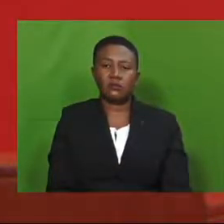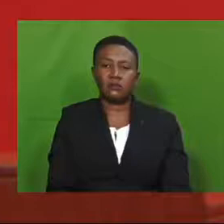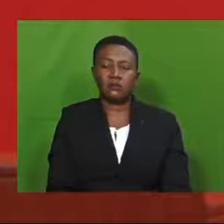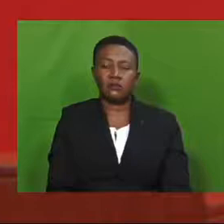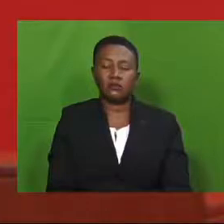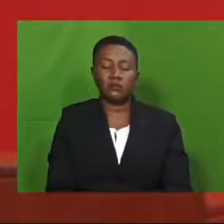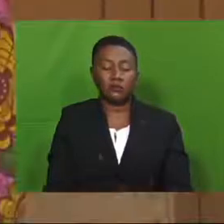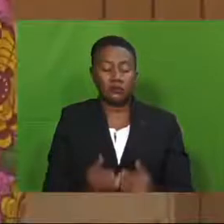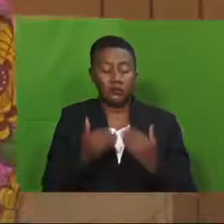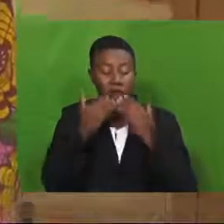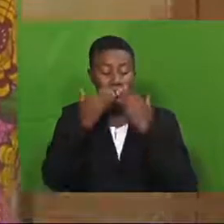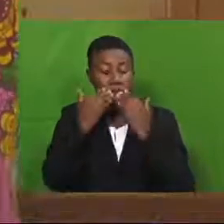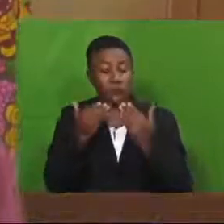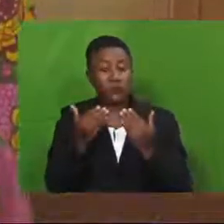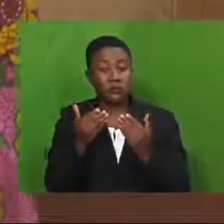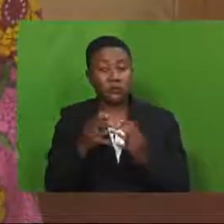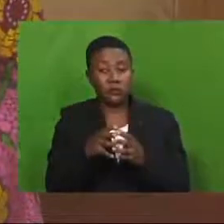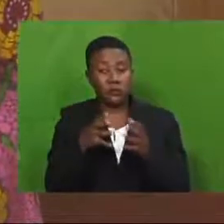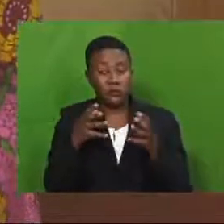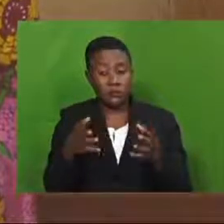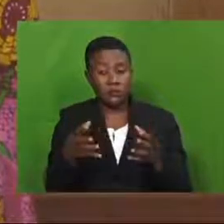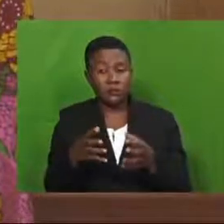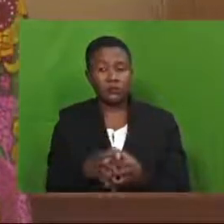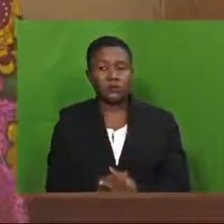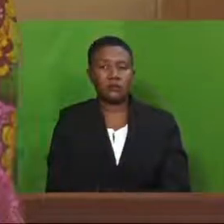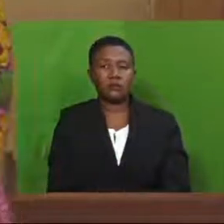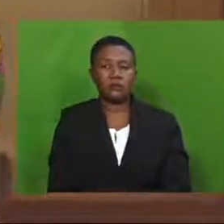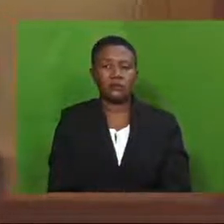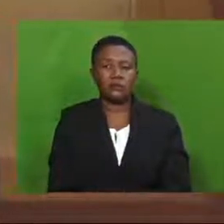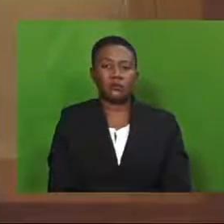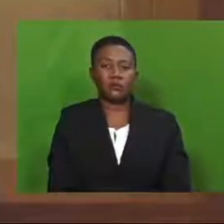Thank you very much, Mr. Speaker.